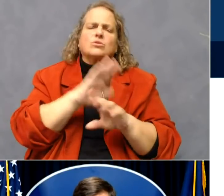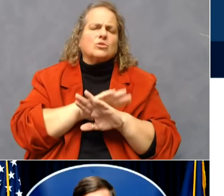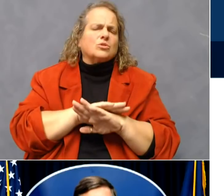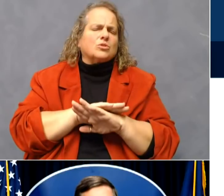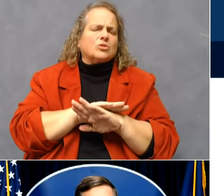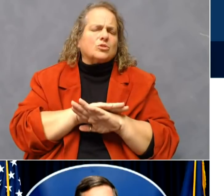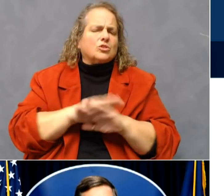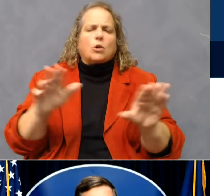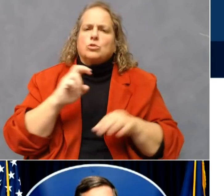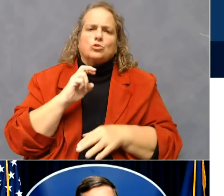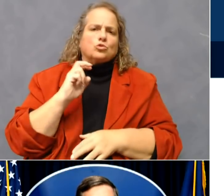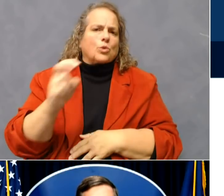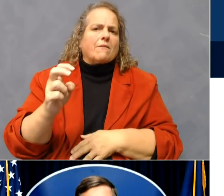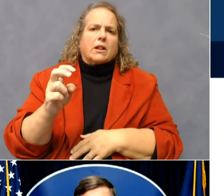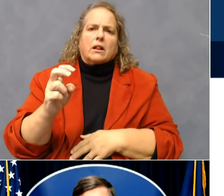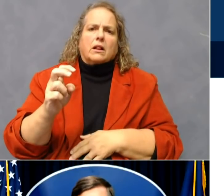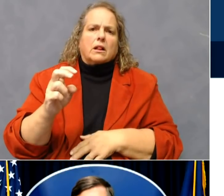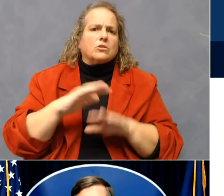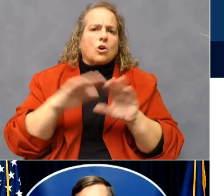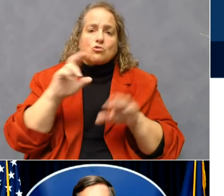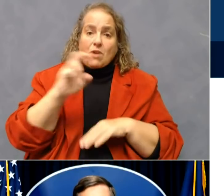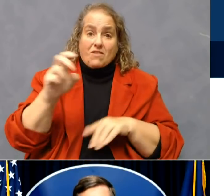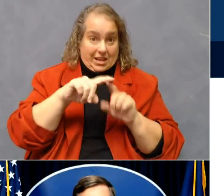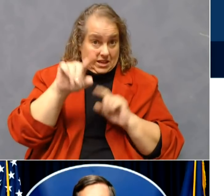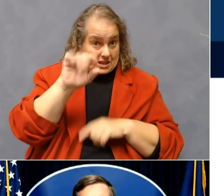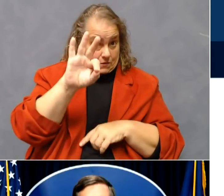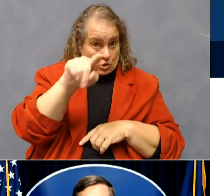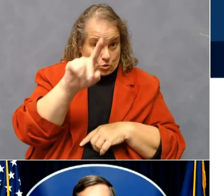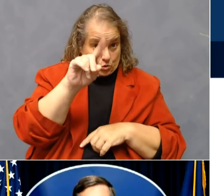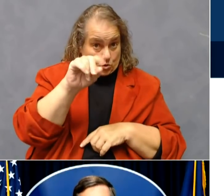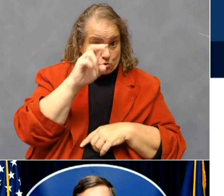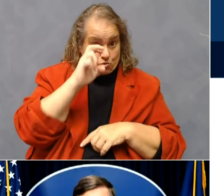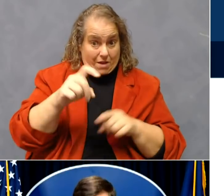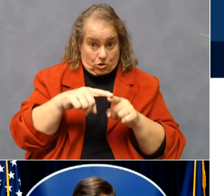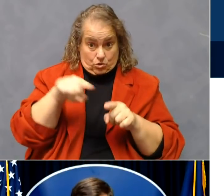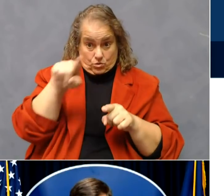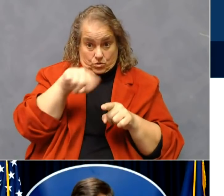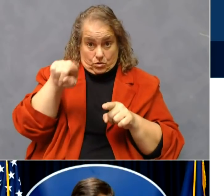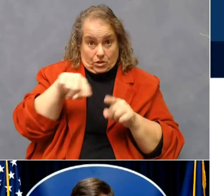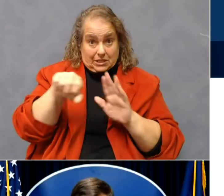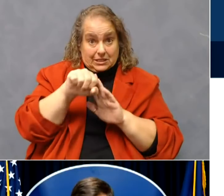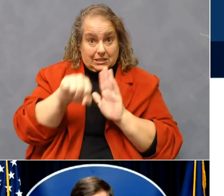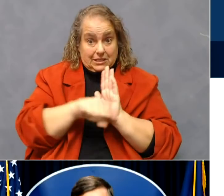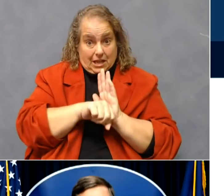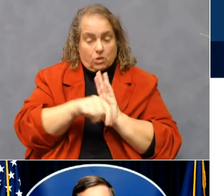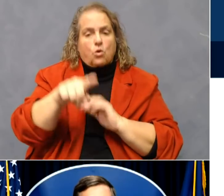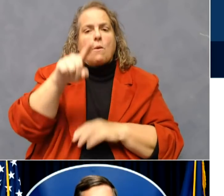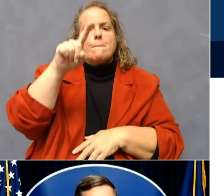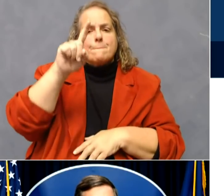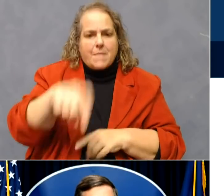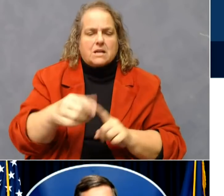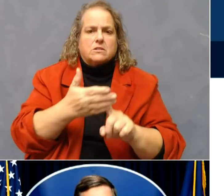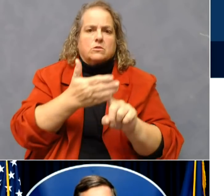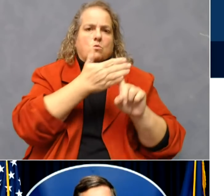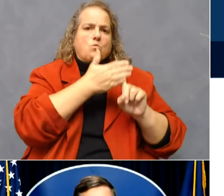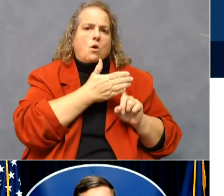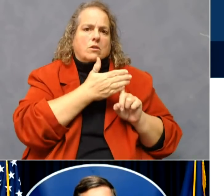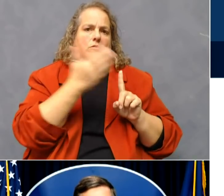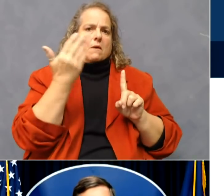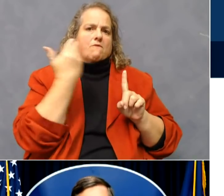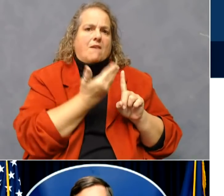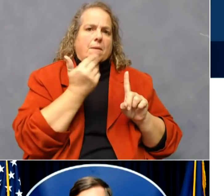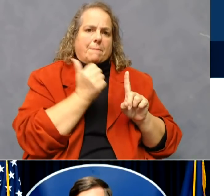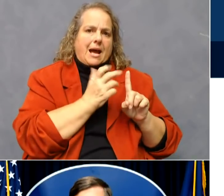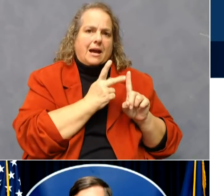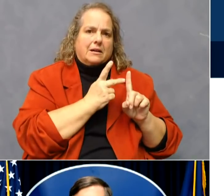you travel to one of these states, we would ask that you quarantine when you get back. 15% is a huge positivity rate.